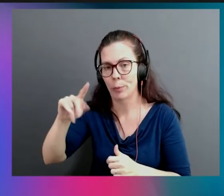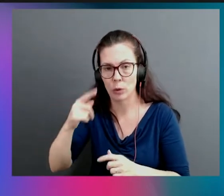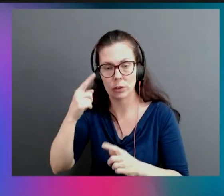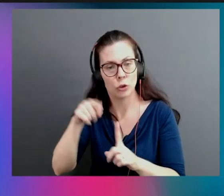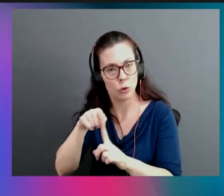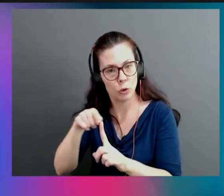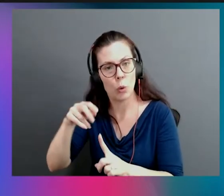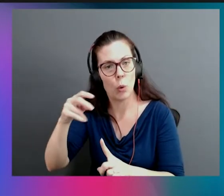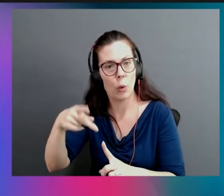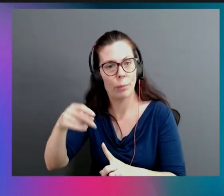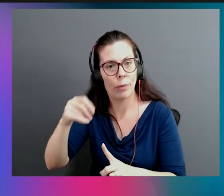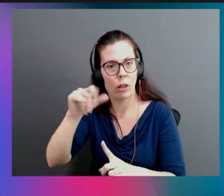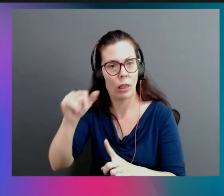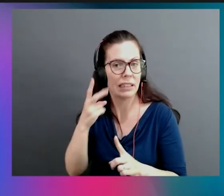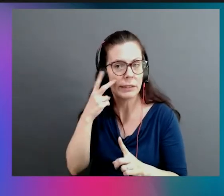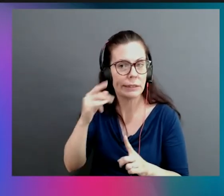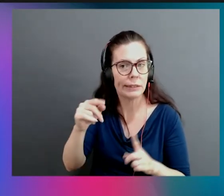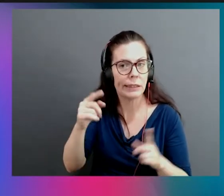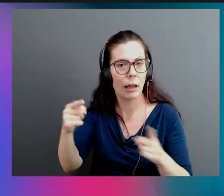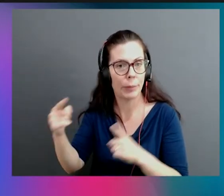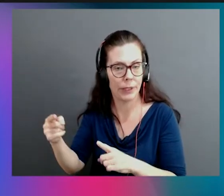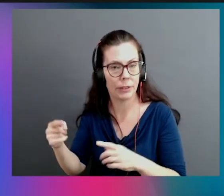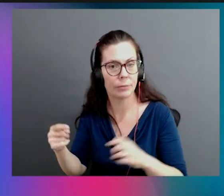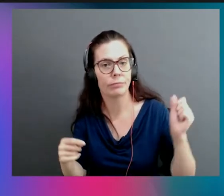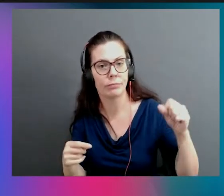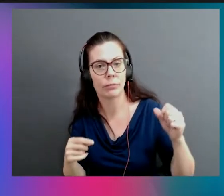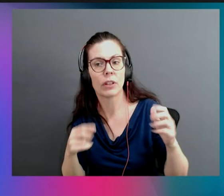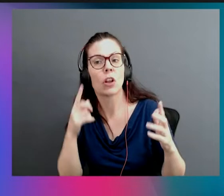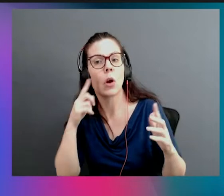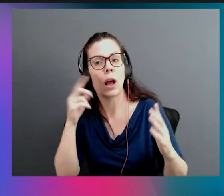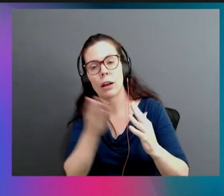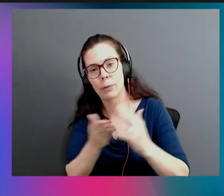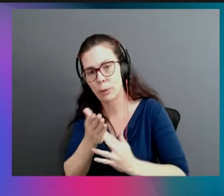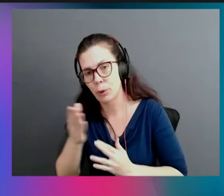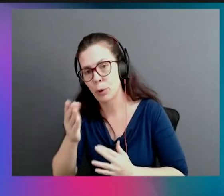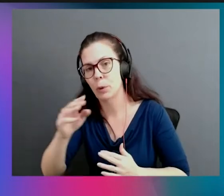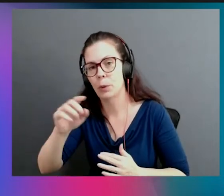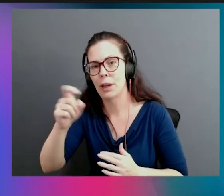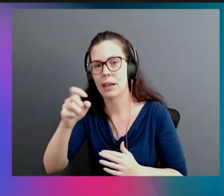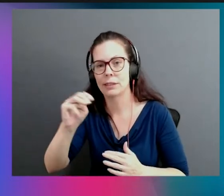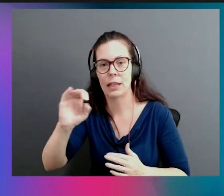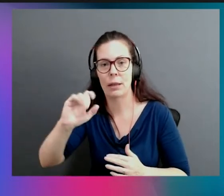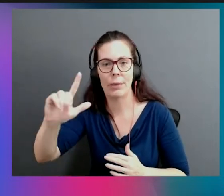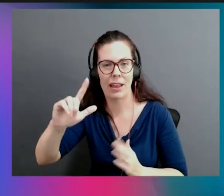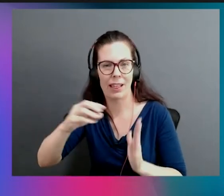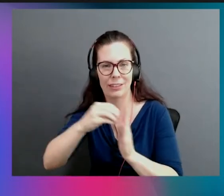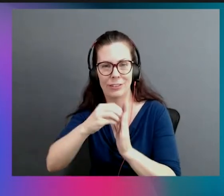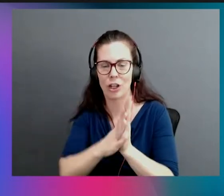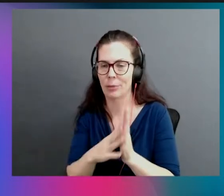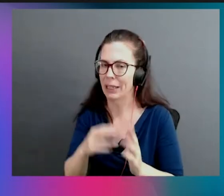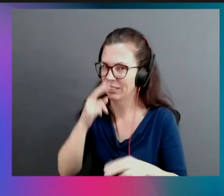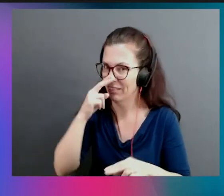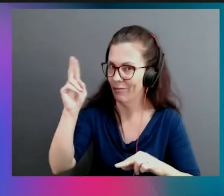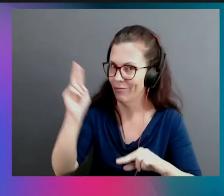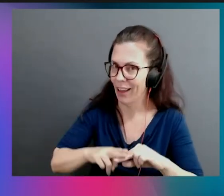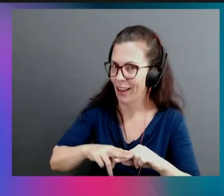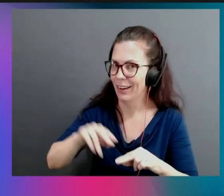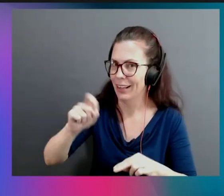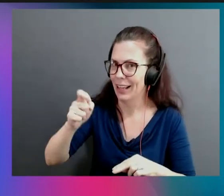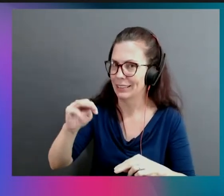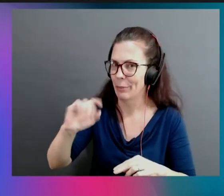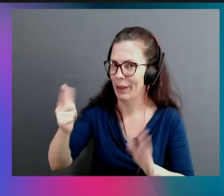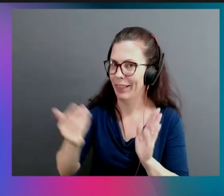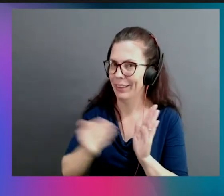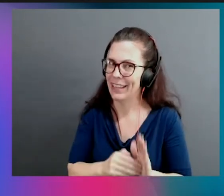that happening here. Okay. So I've traversed the XML document, which was fun doing XML again, Steve.